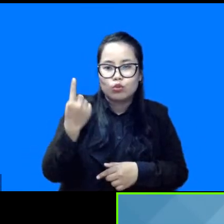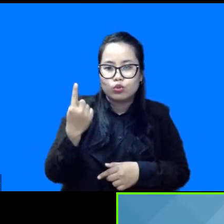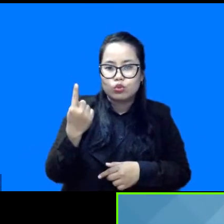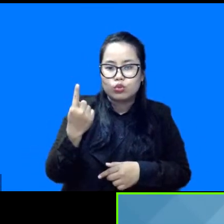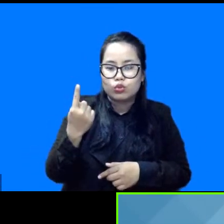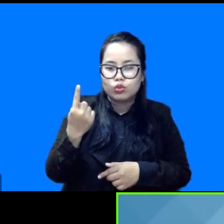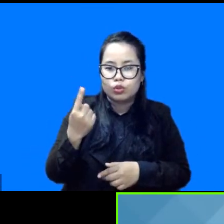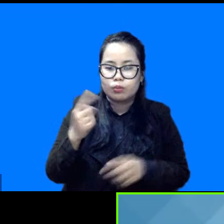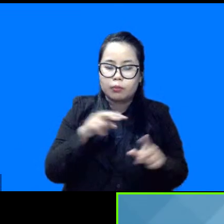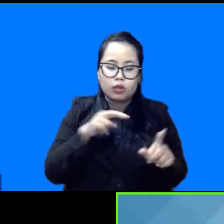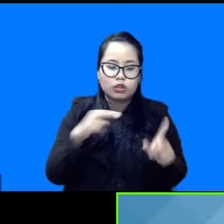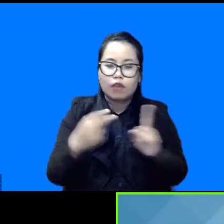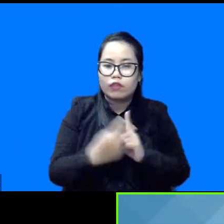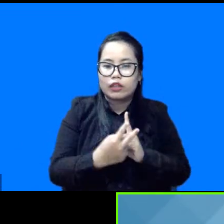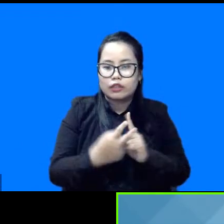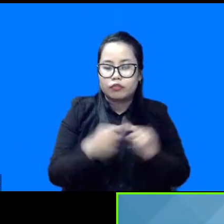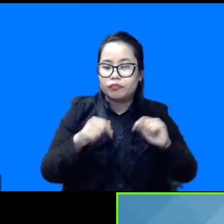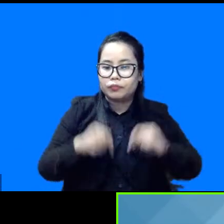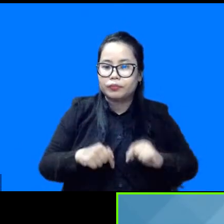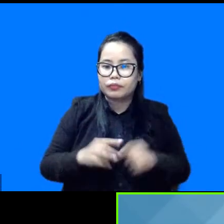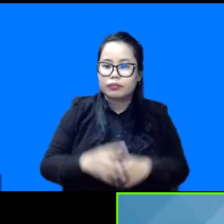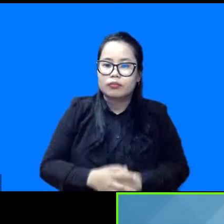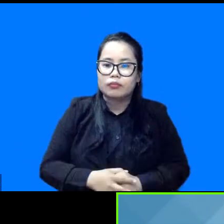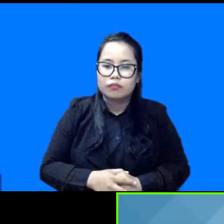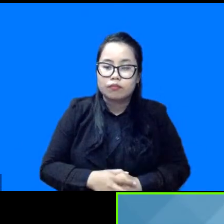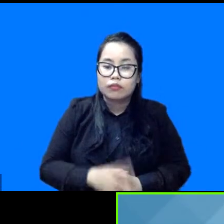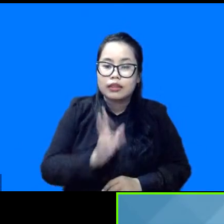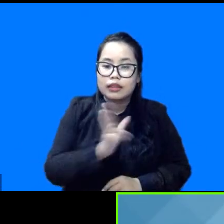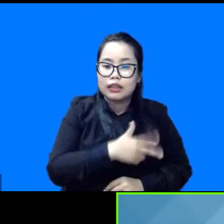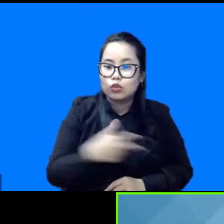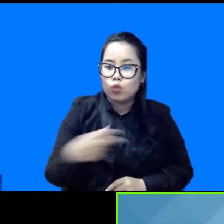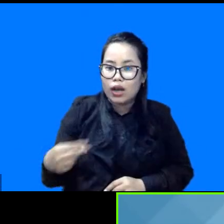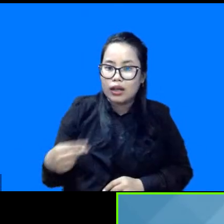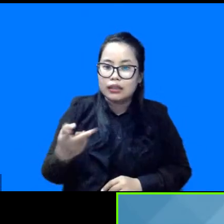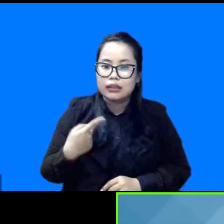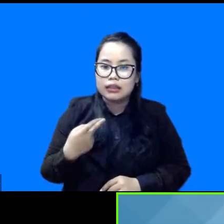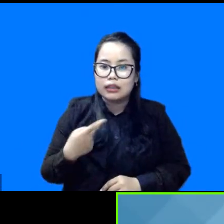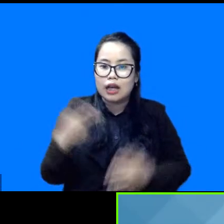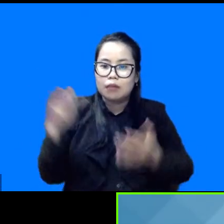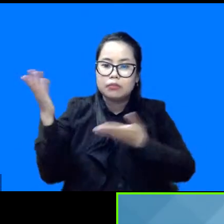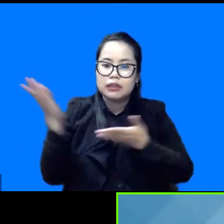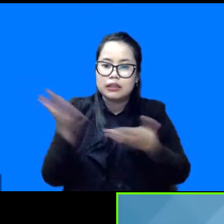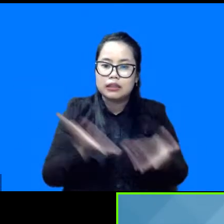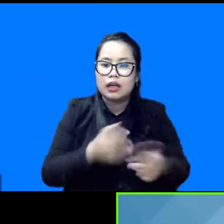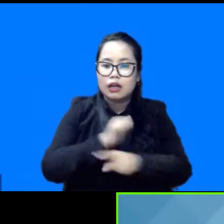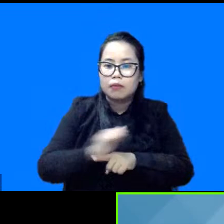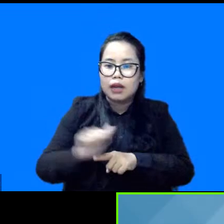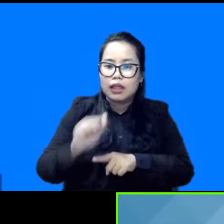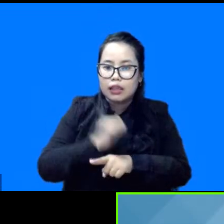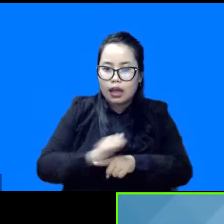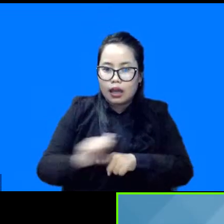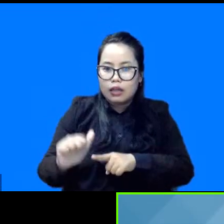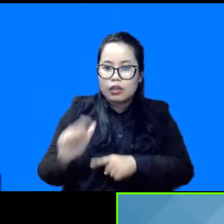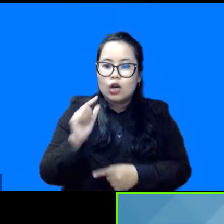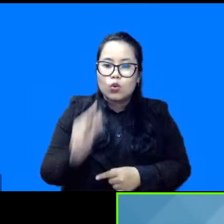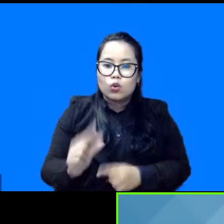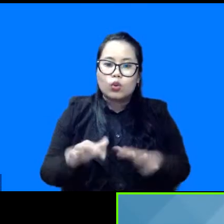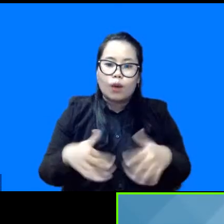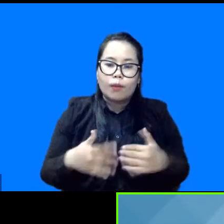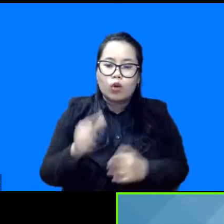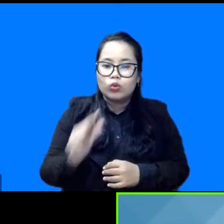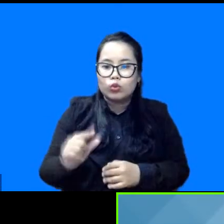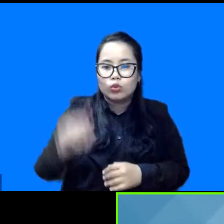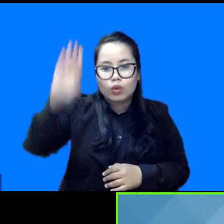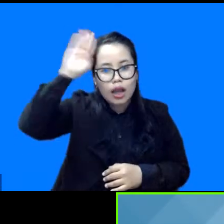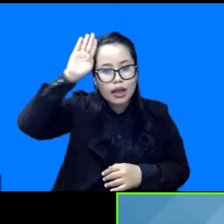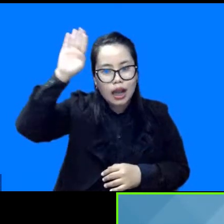my presentation before, we provide the trainings, for example, to fathers, to men, about this gender